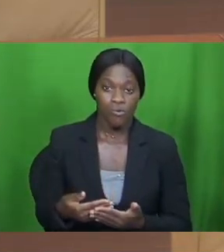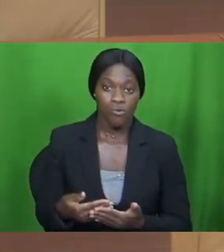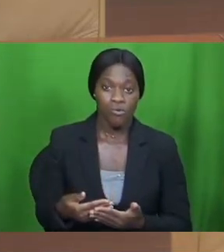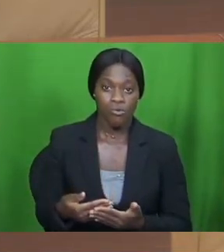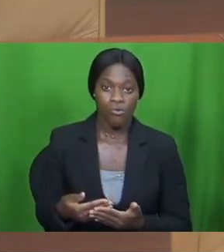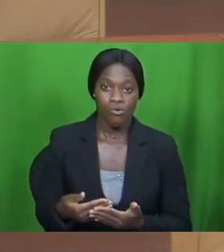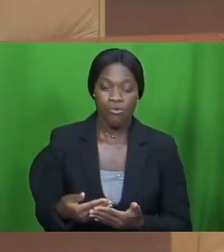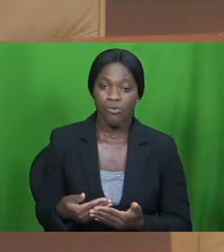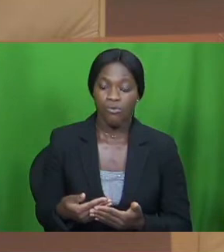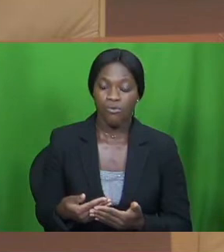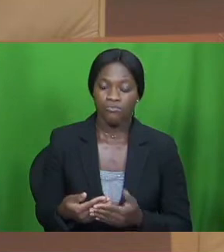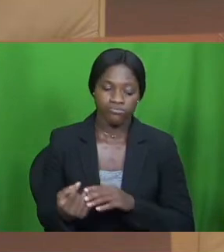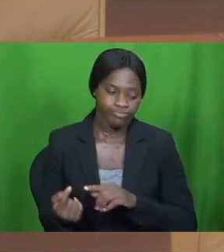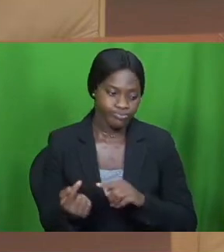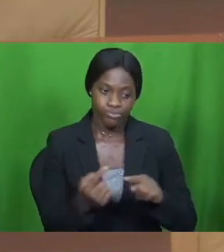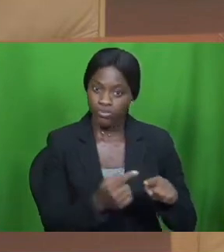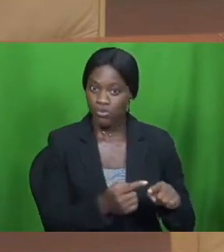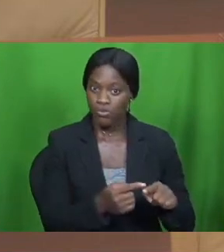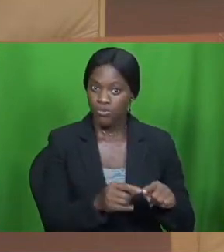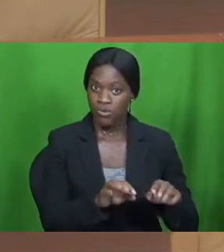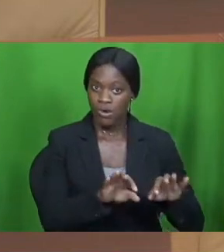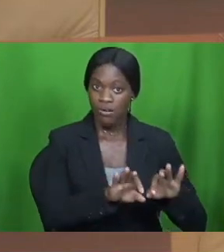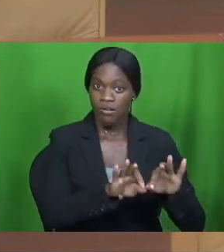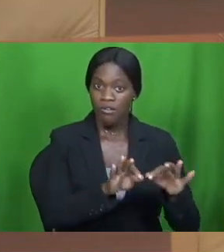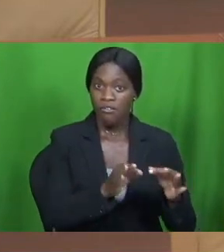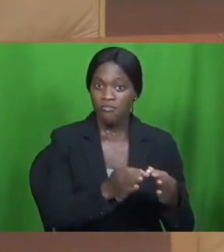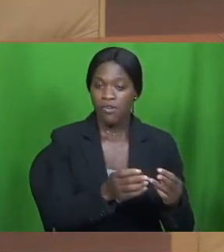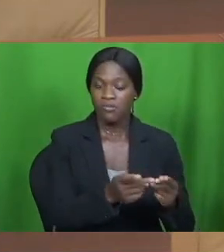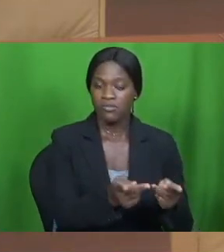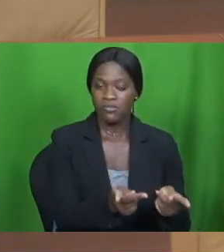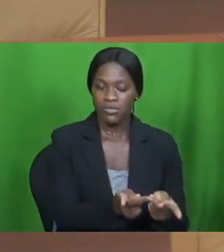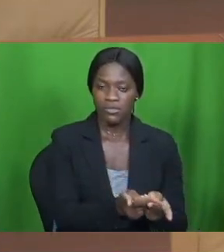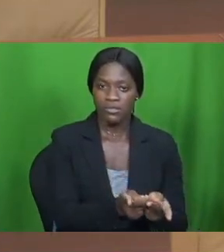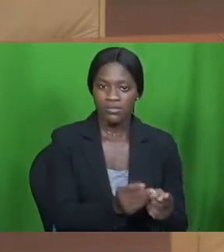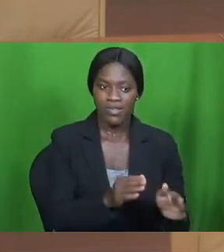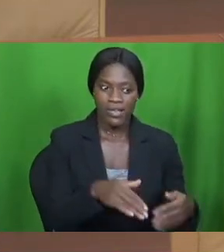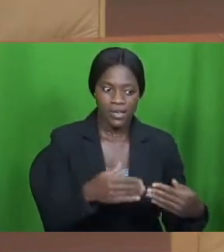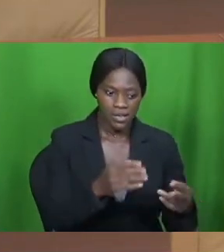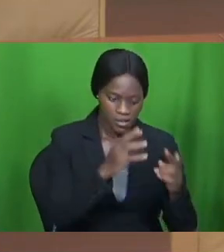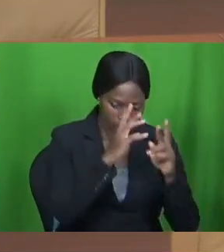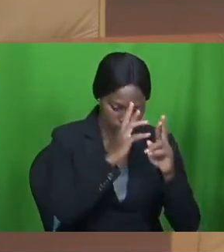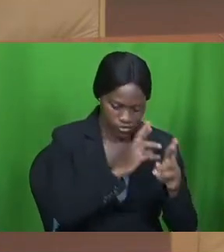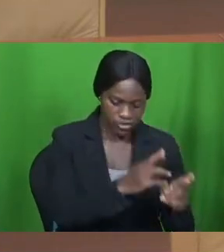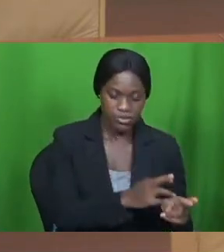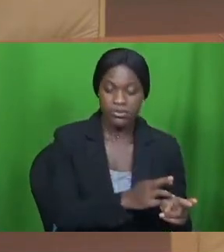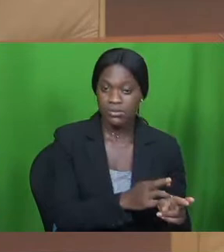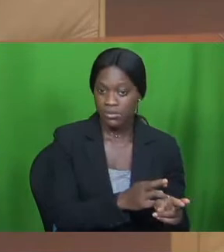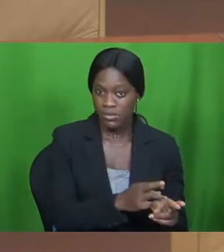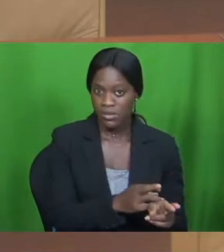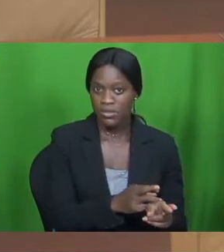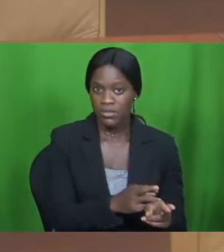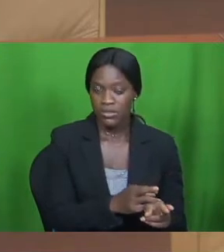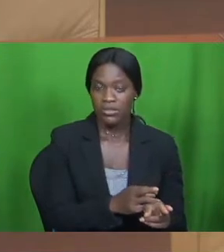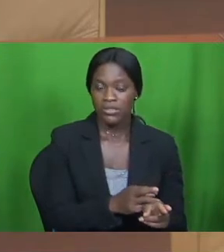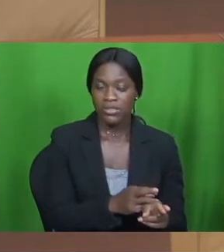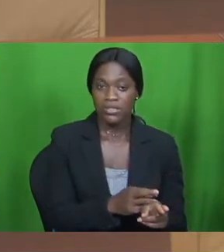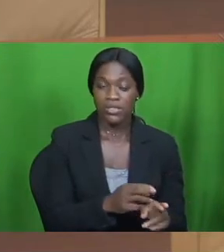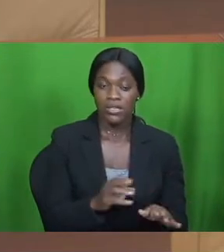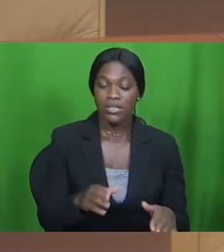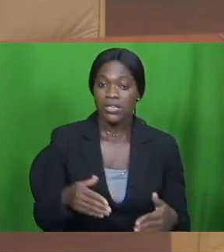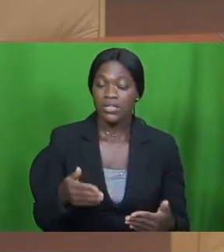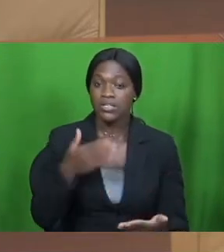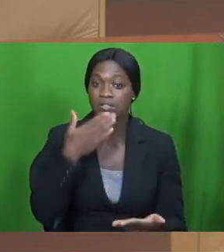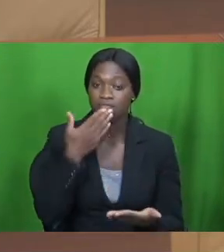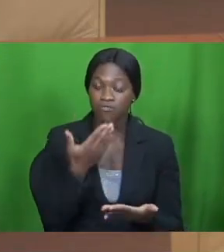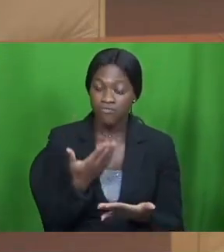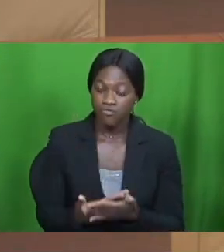them this weekend to offer our last respect and to give him the dignified